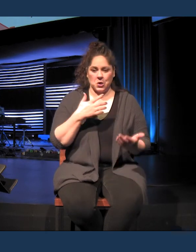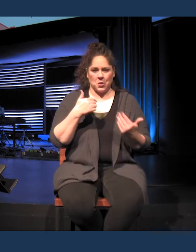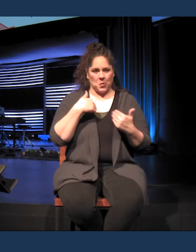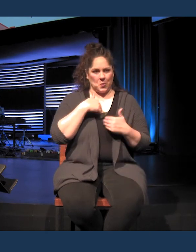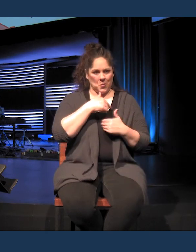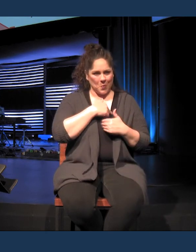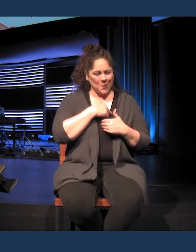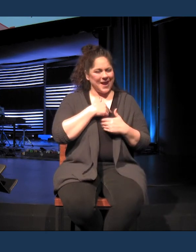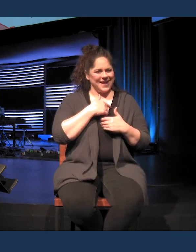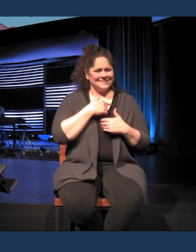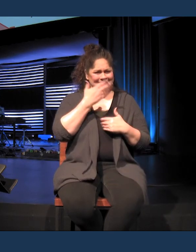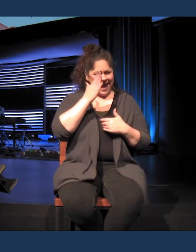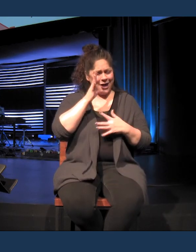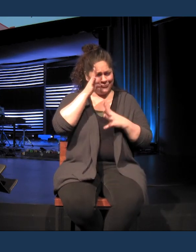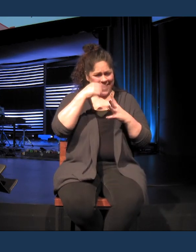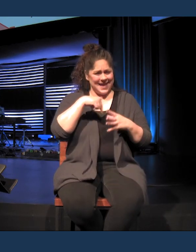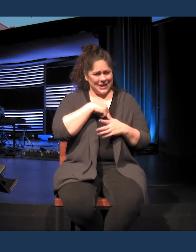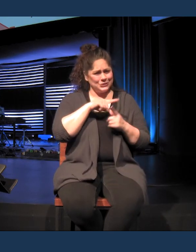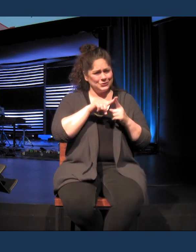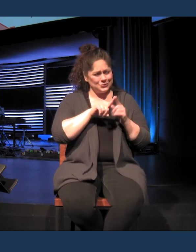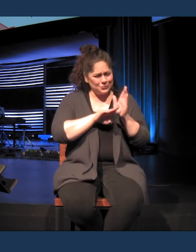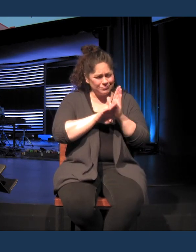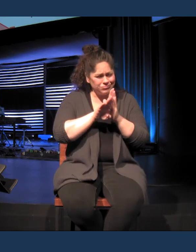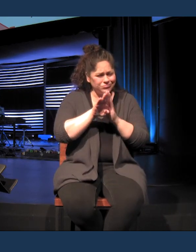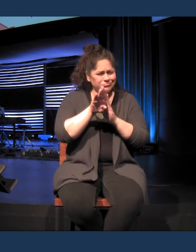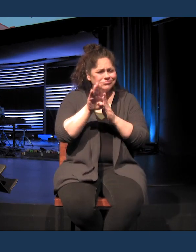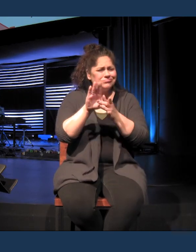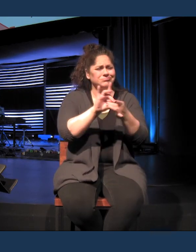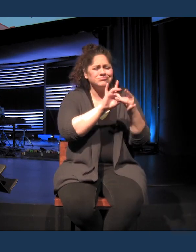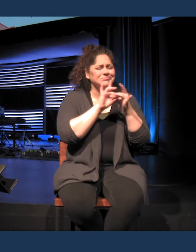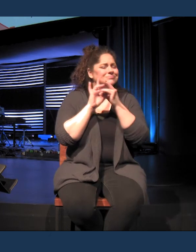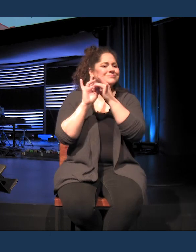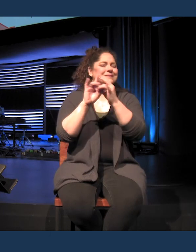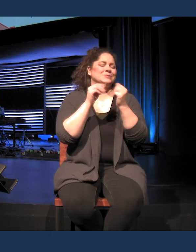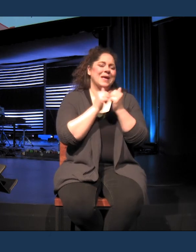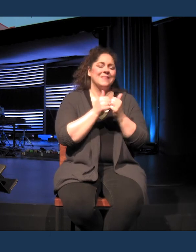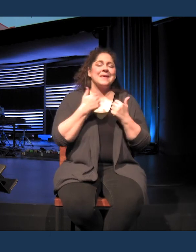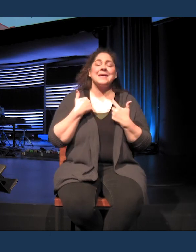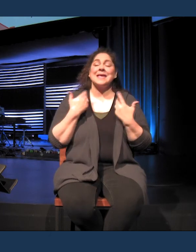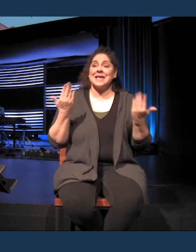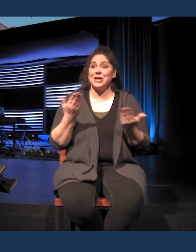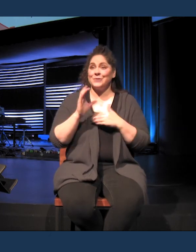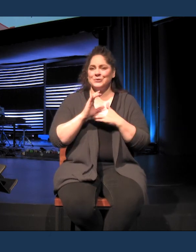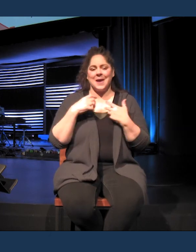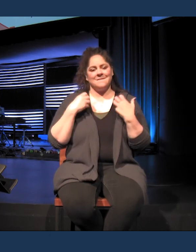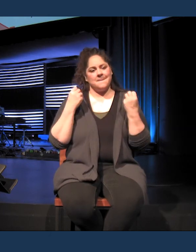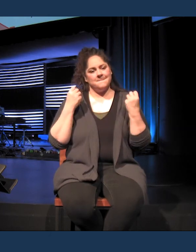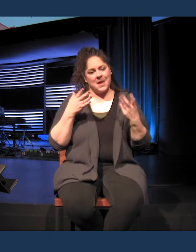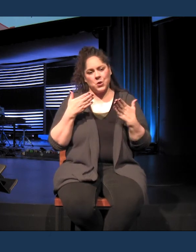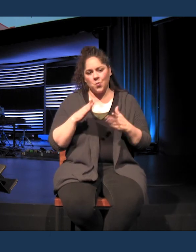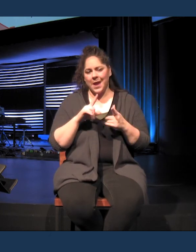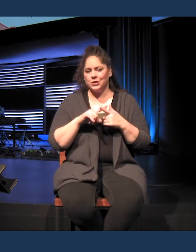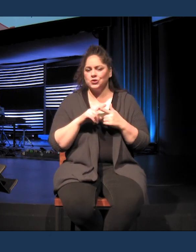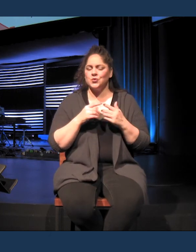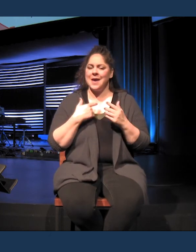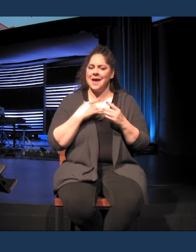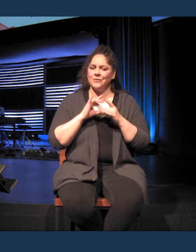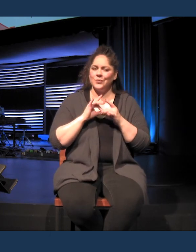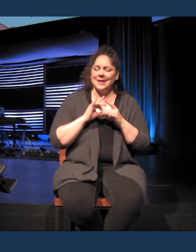grow together. And here at Worship Center, there are many ways for you to get connected in relationship, but that's